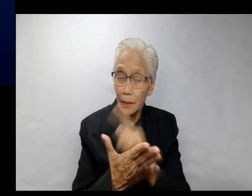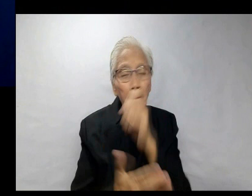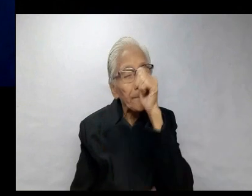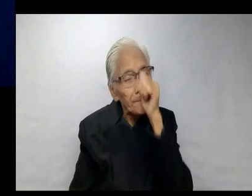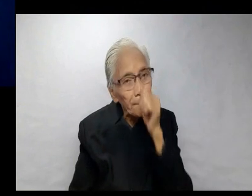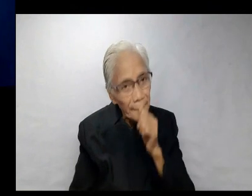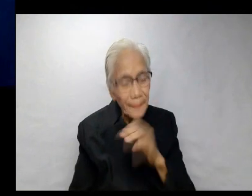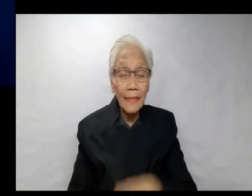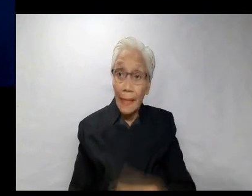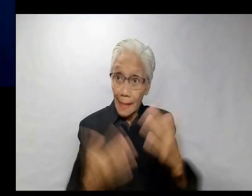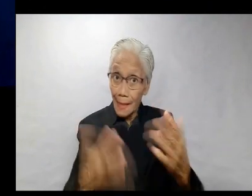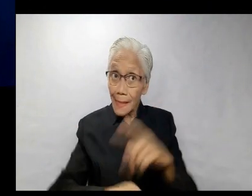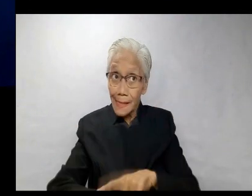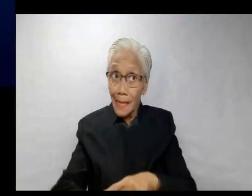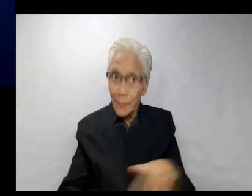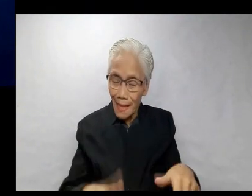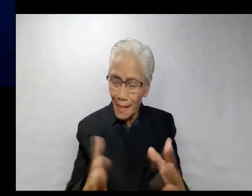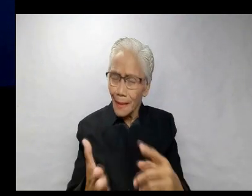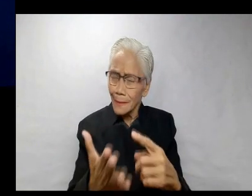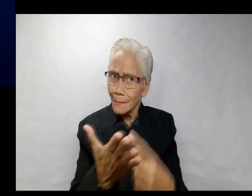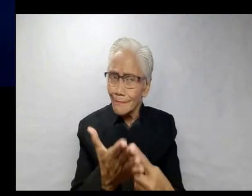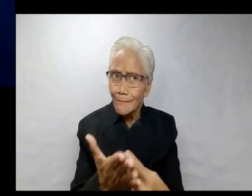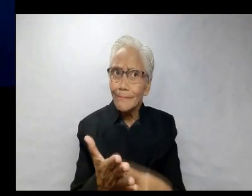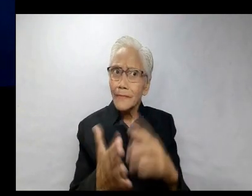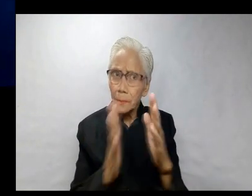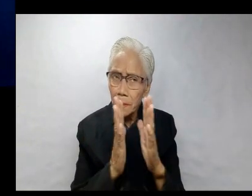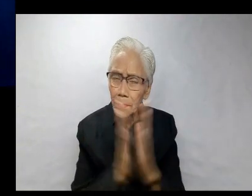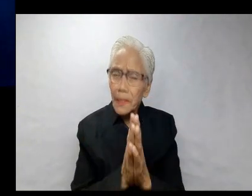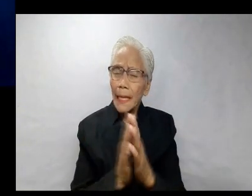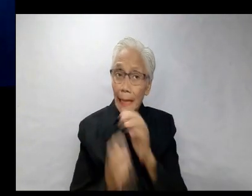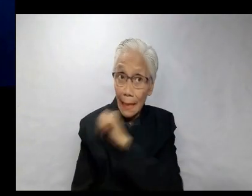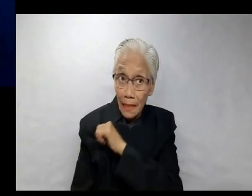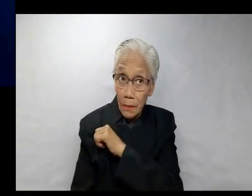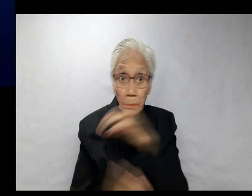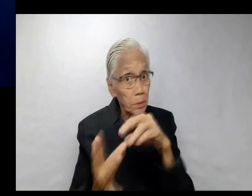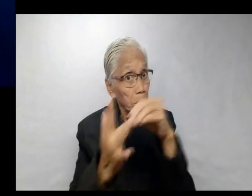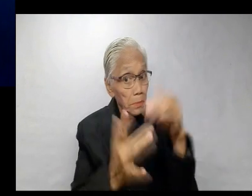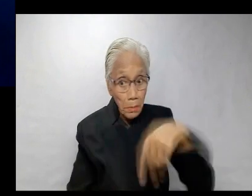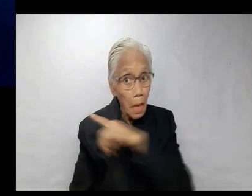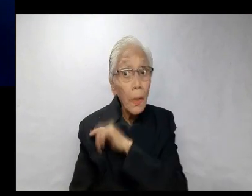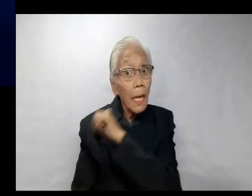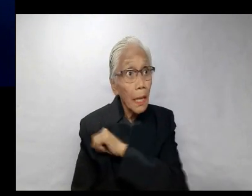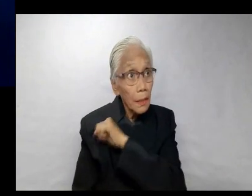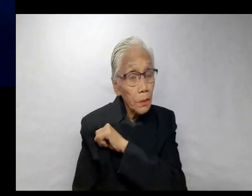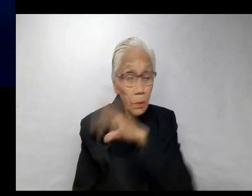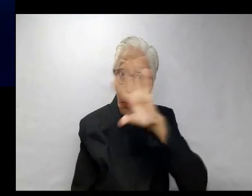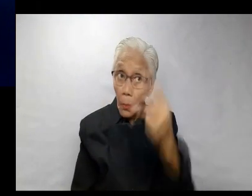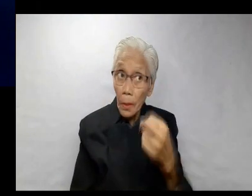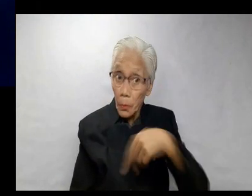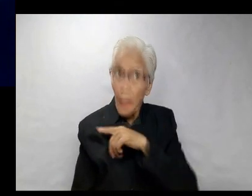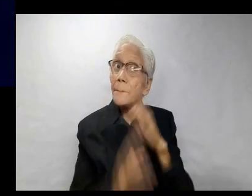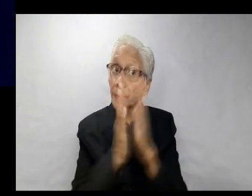lesson patiently. This time let us talk about prayer attitude, specifically our attitude when